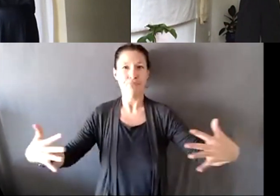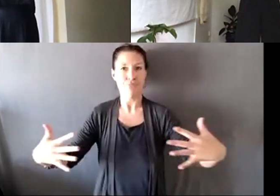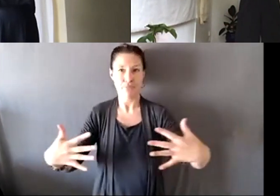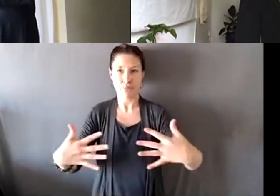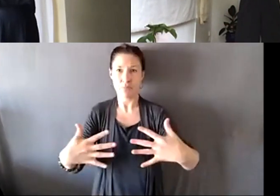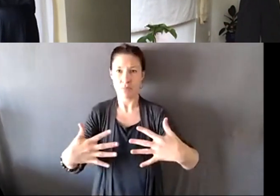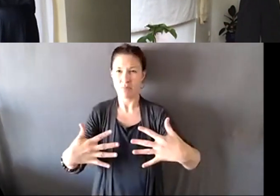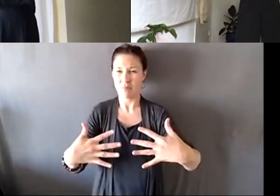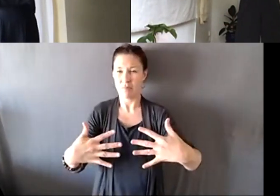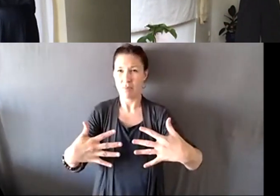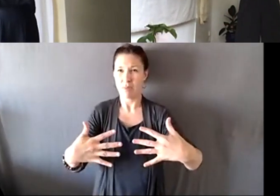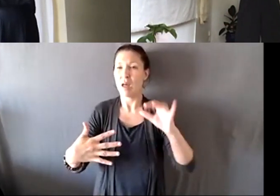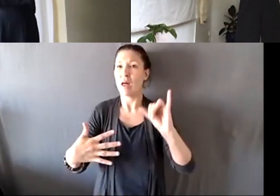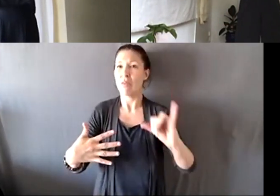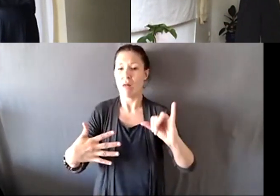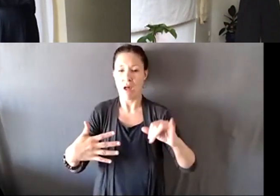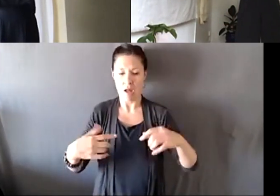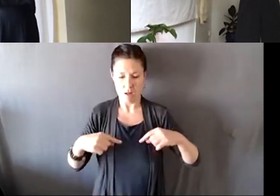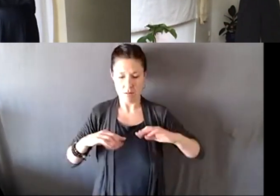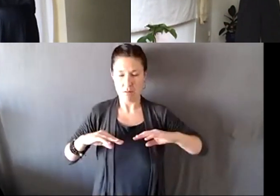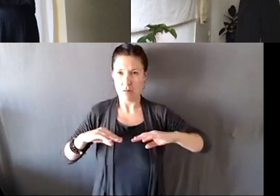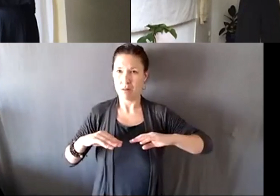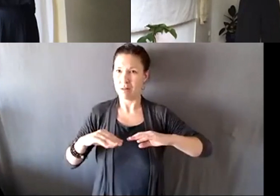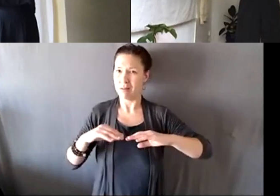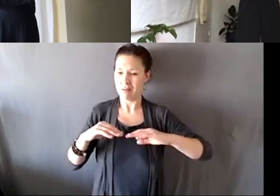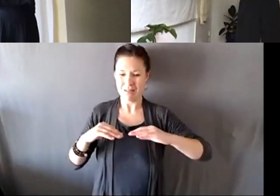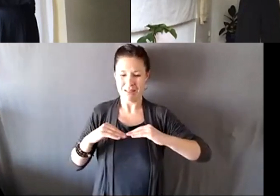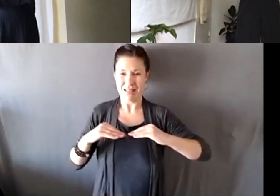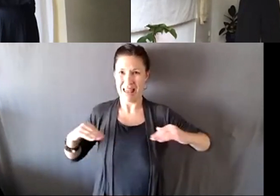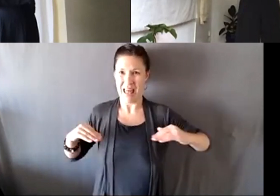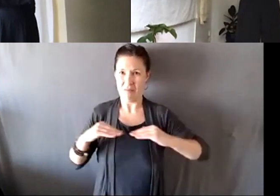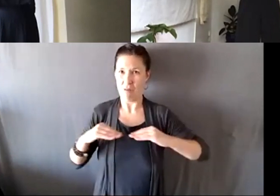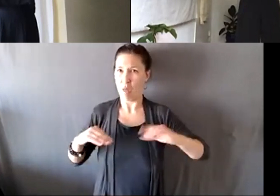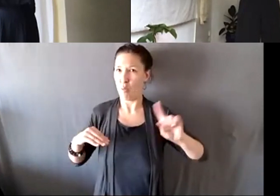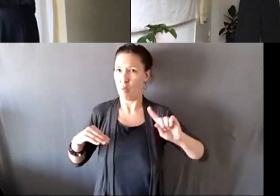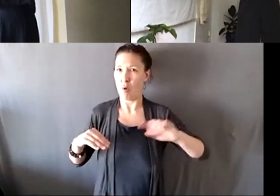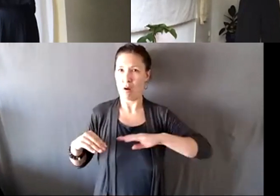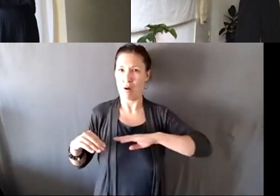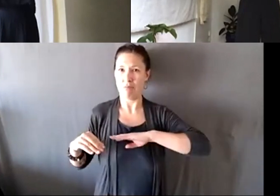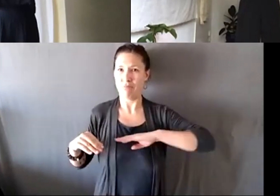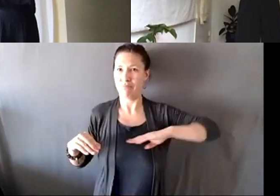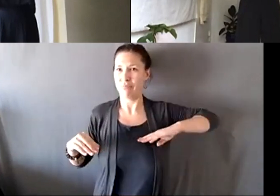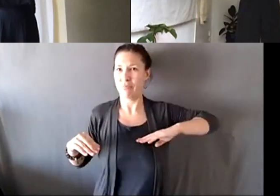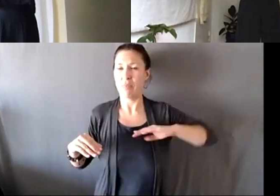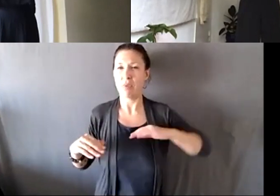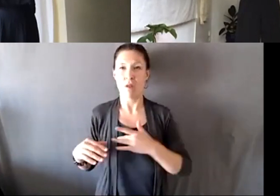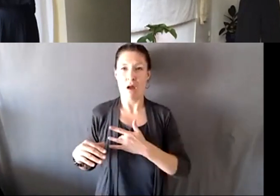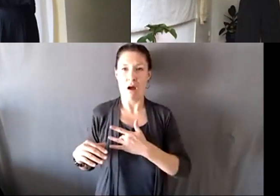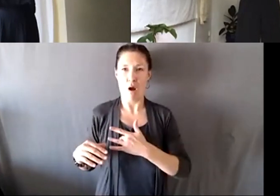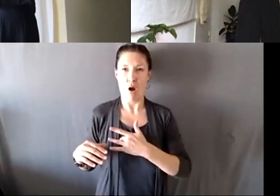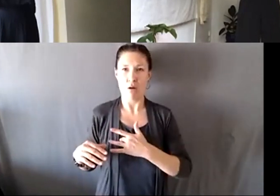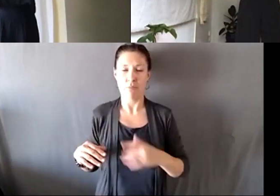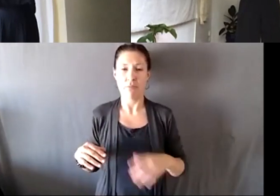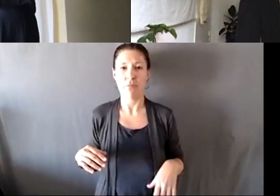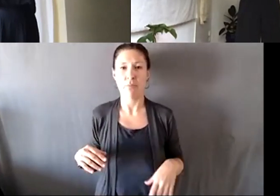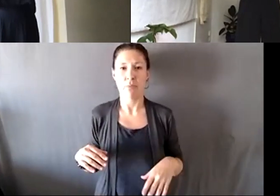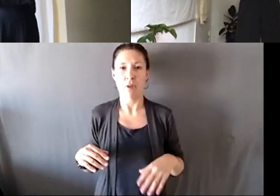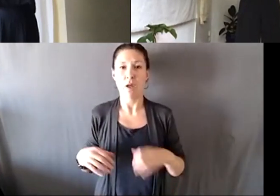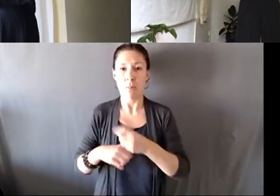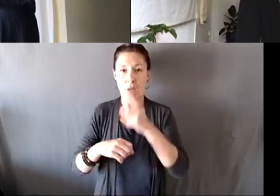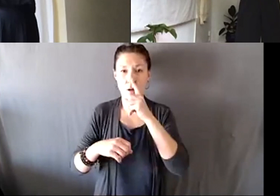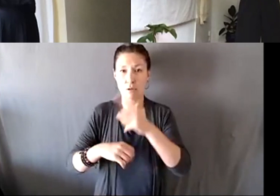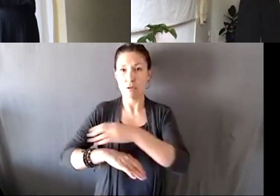We relax the elbows to relax the shoulders. When the elbows are up